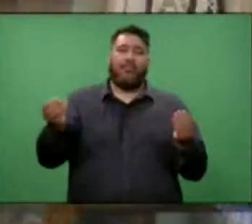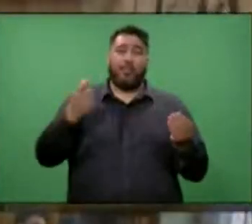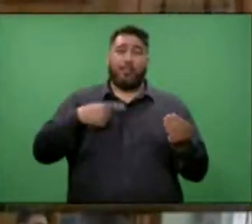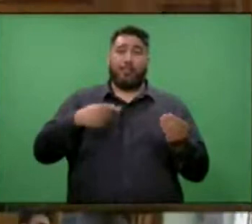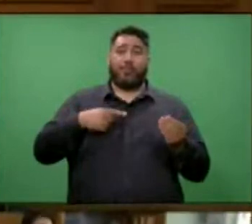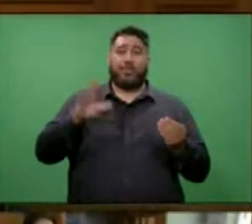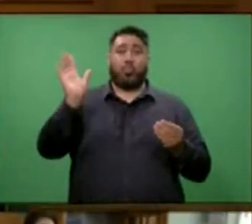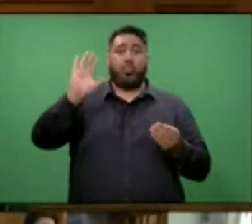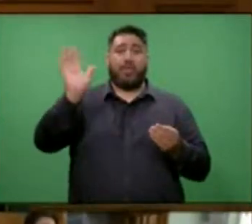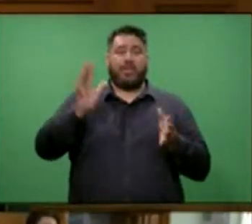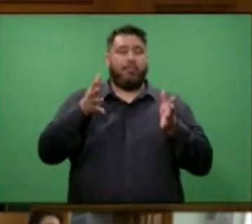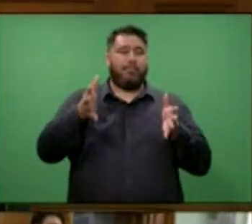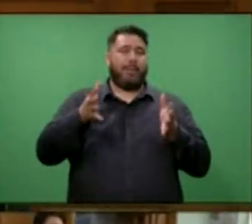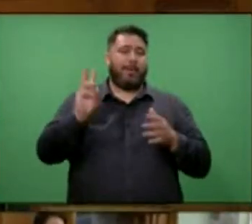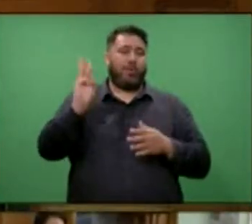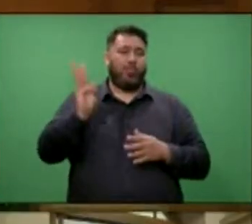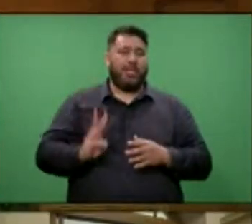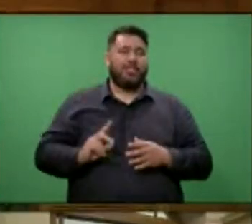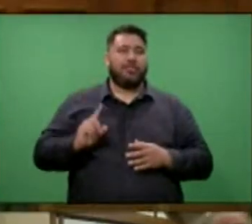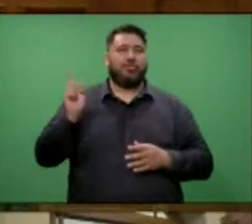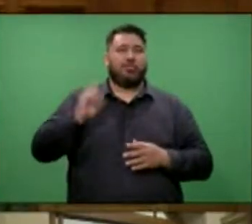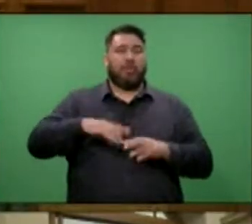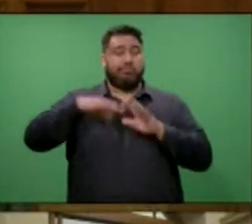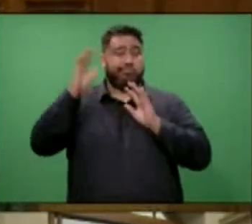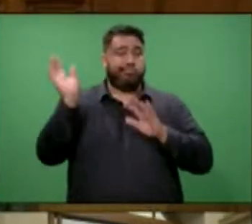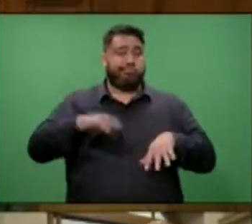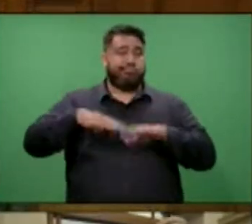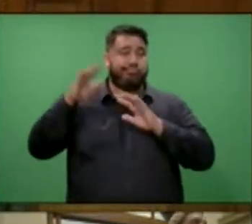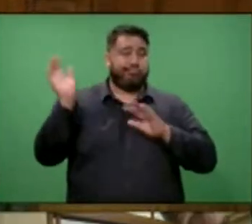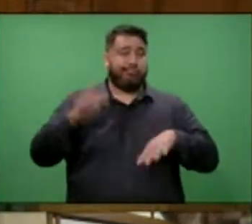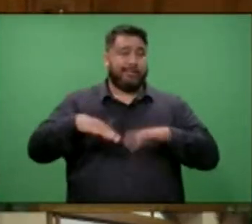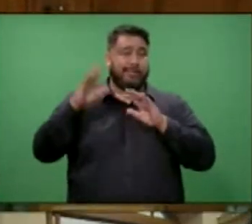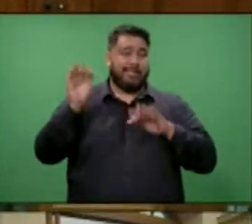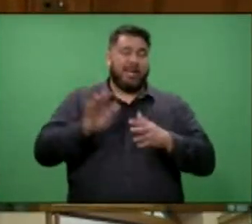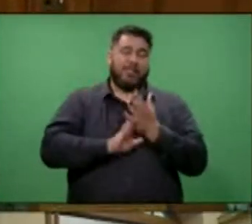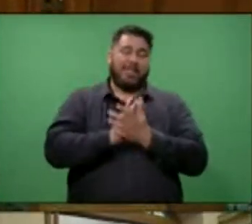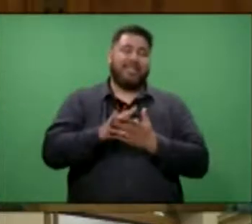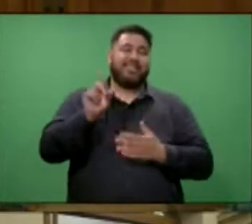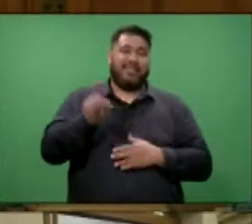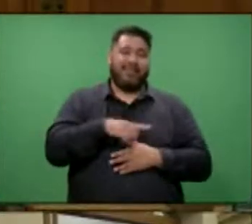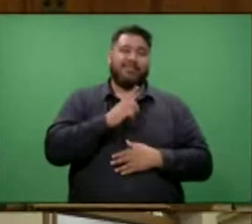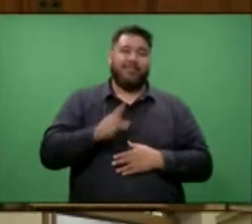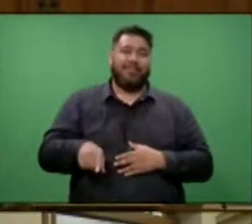Wellington today. Unfortunately, consistent rain put an end to that.